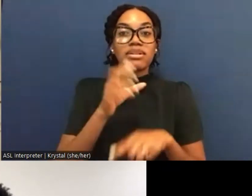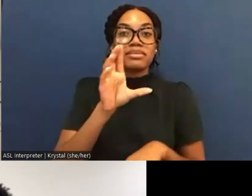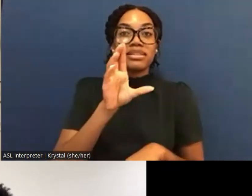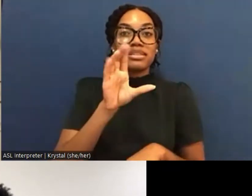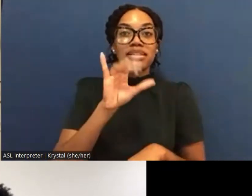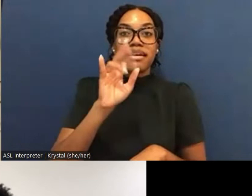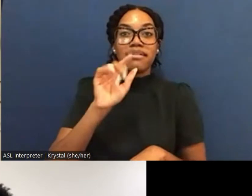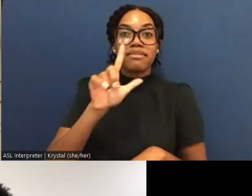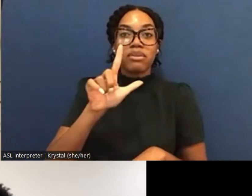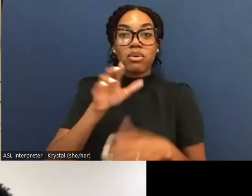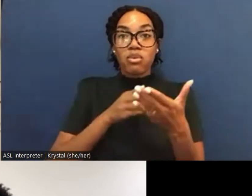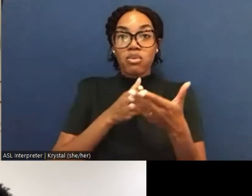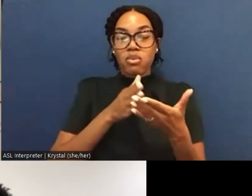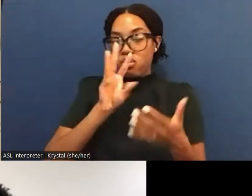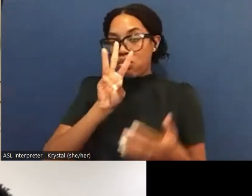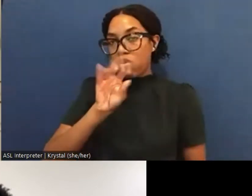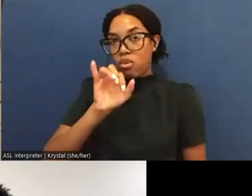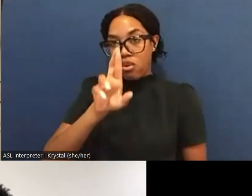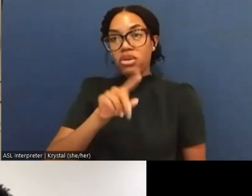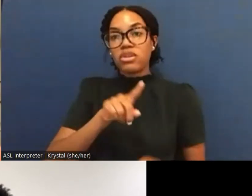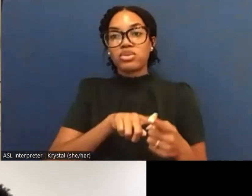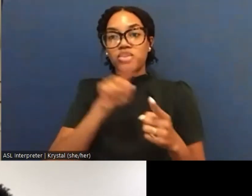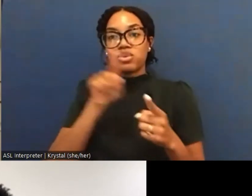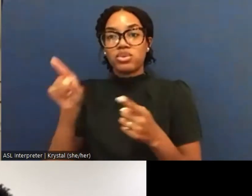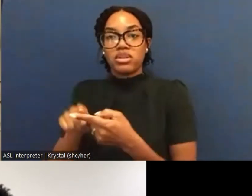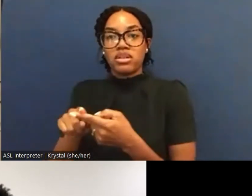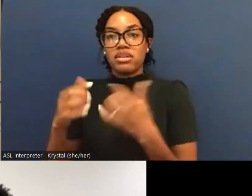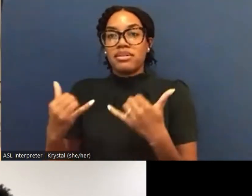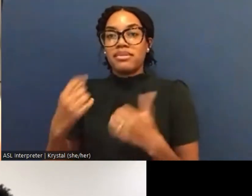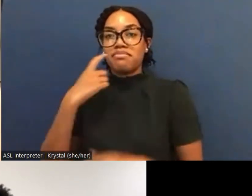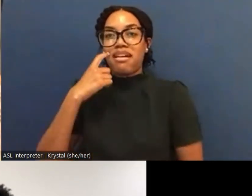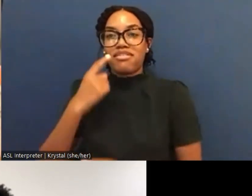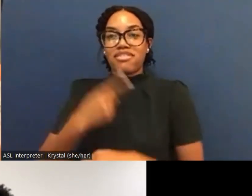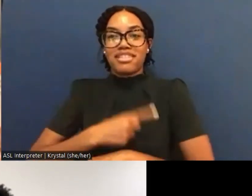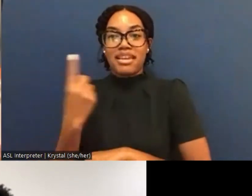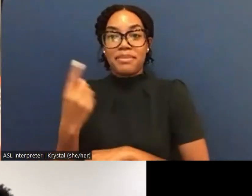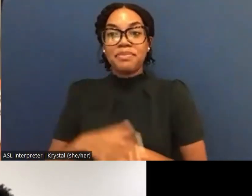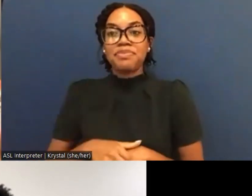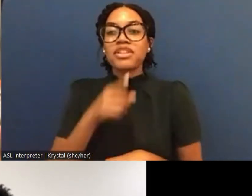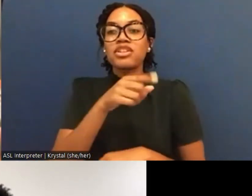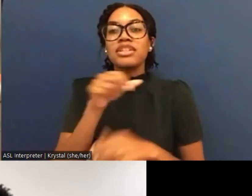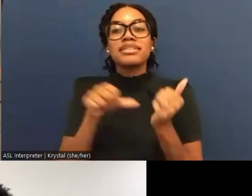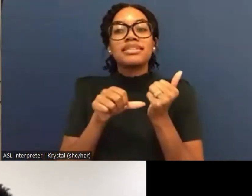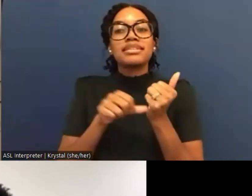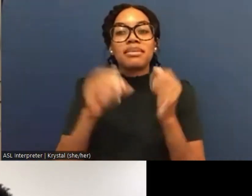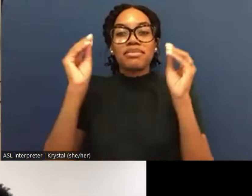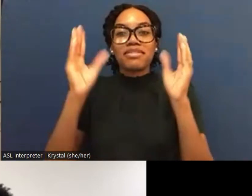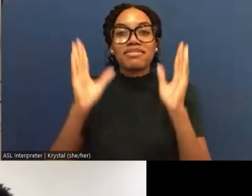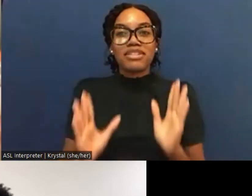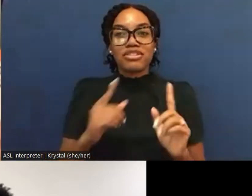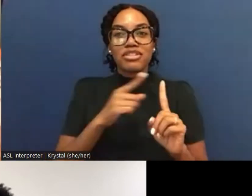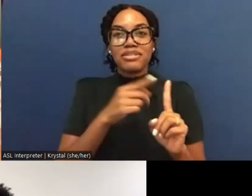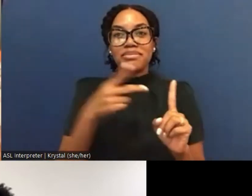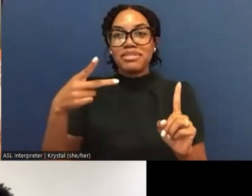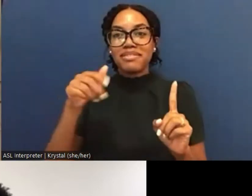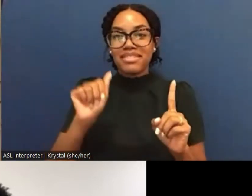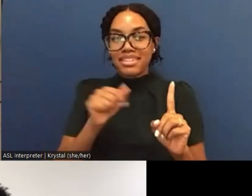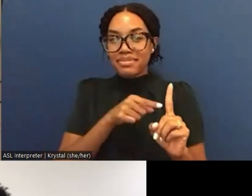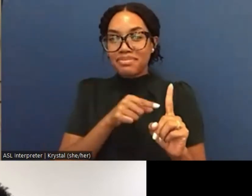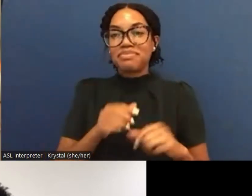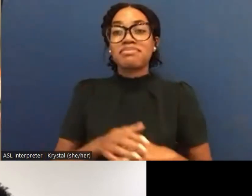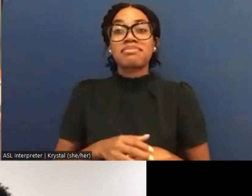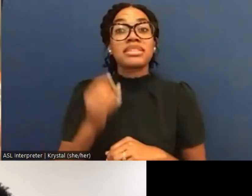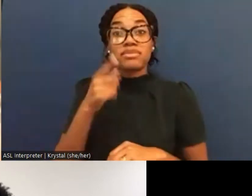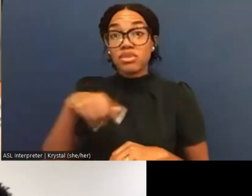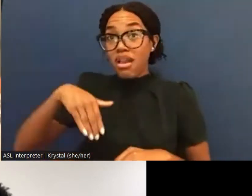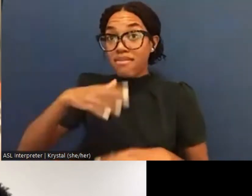assistant professor of history at the University of Pittsburgh. And y'all, if you do not have this book, I'm telling you, this history